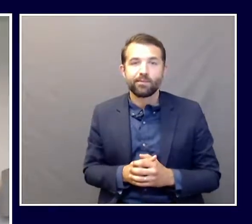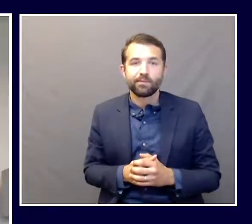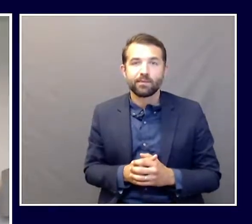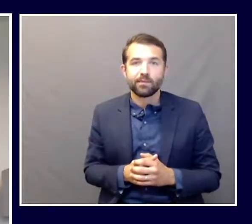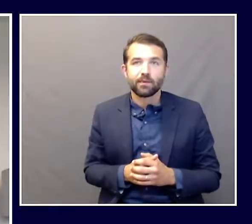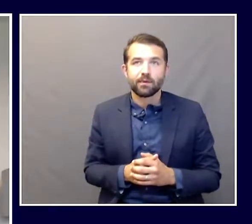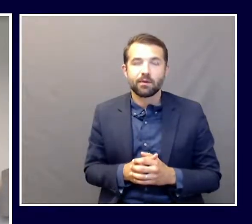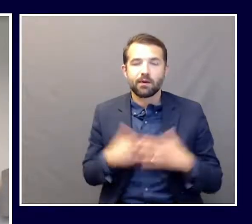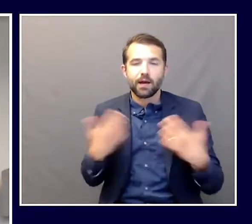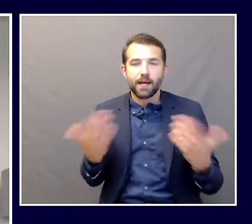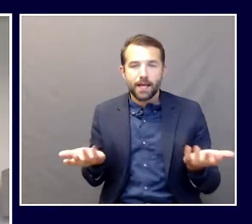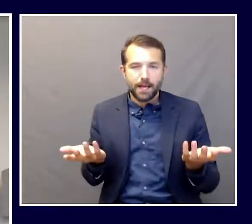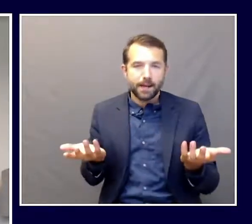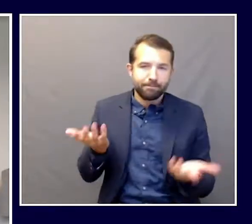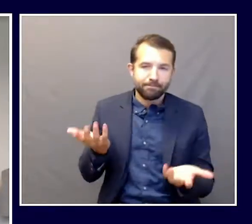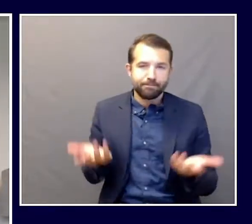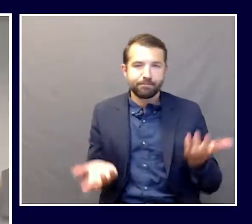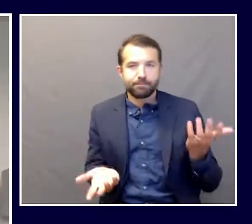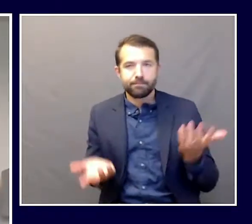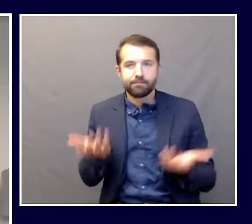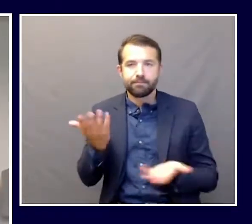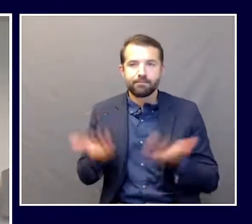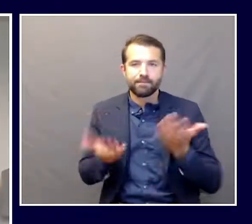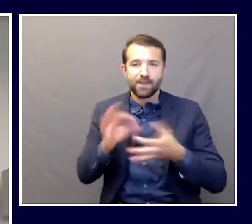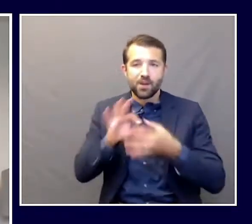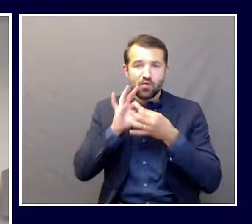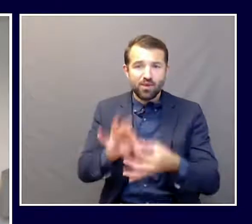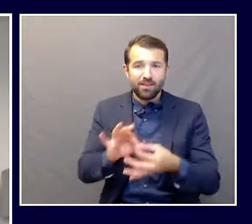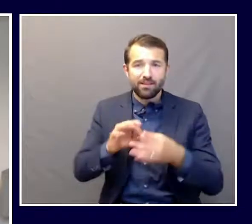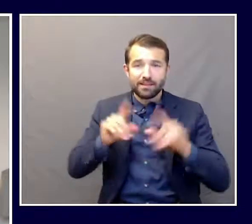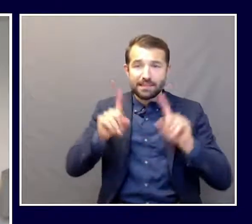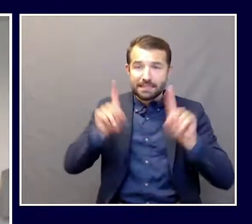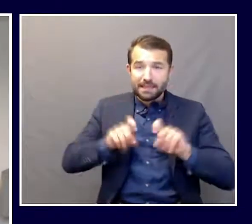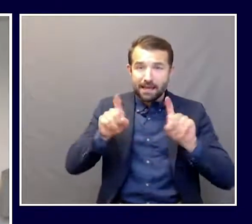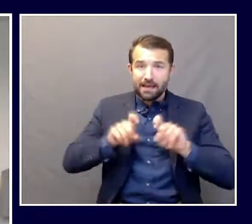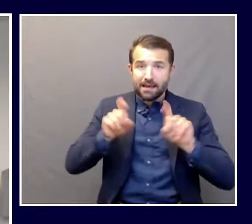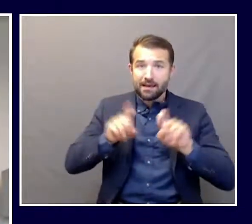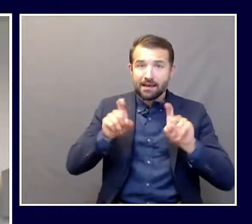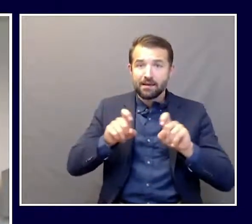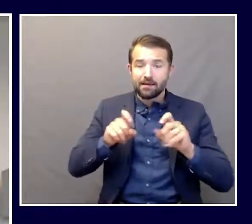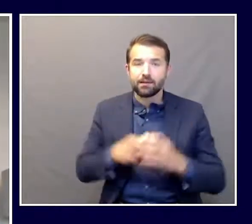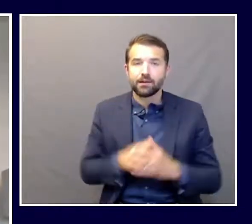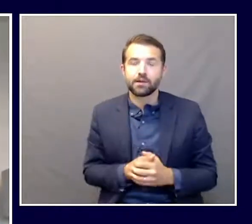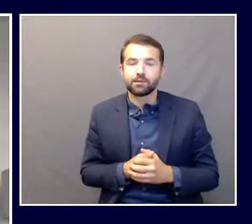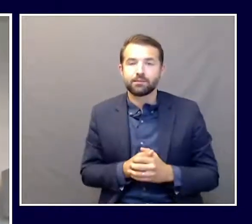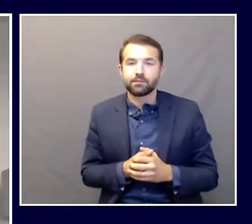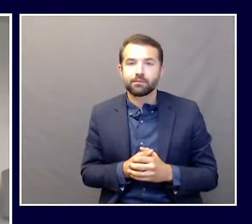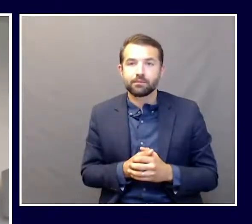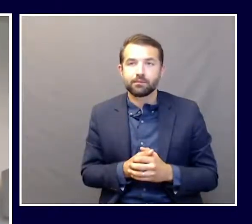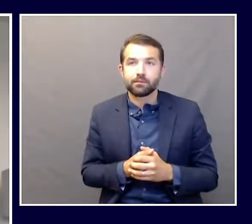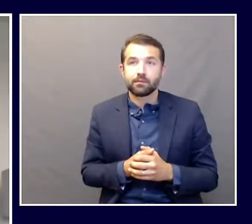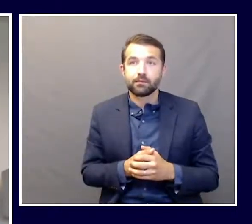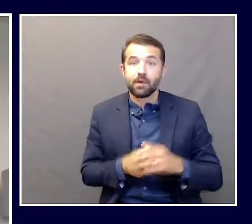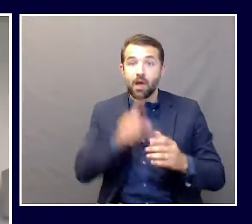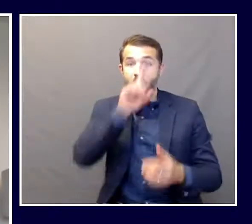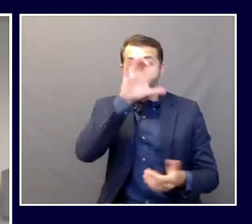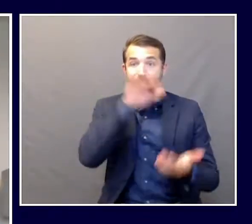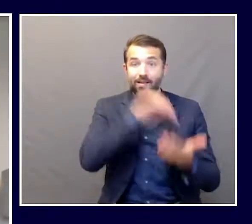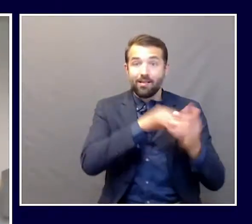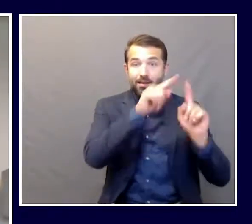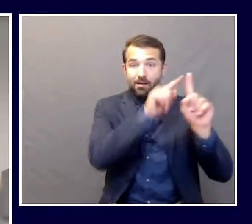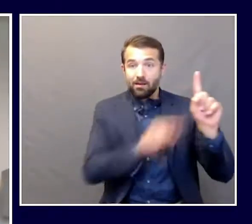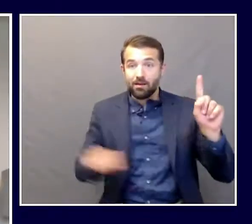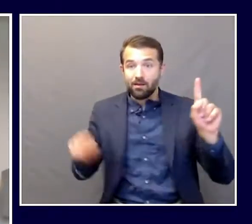My question is about the testing volume. Are you factoring that in, and how that might be impacting new